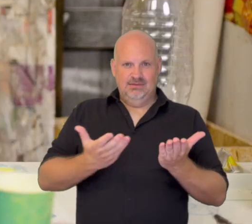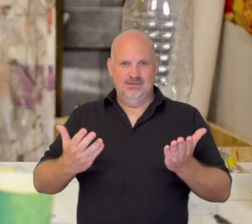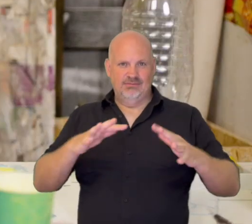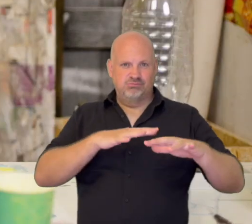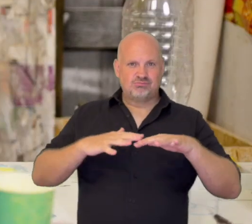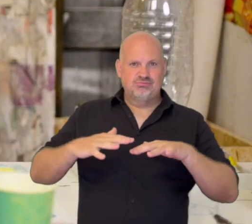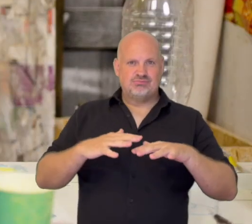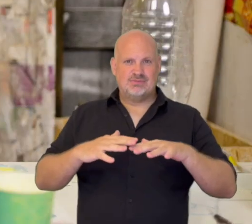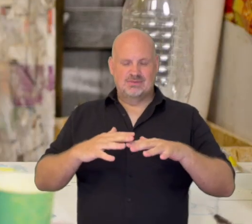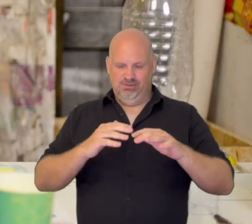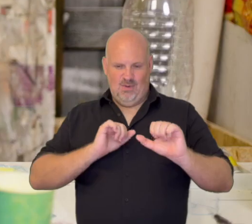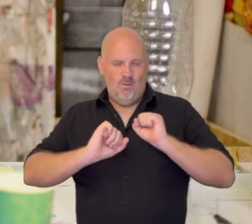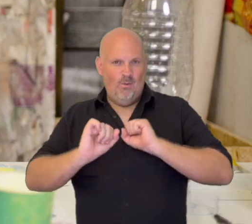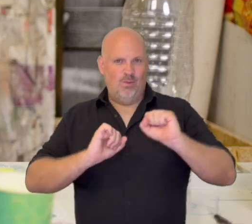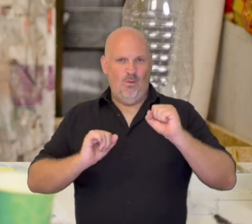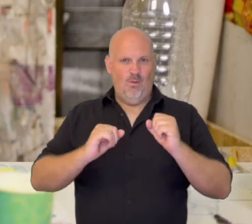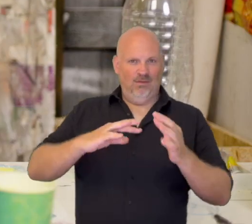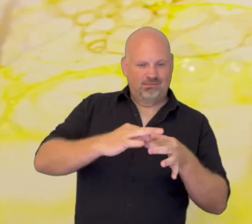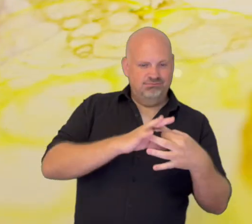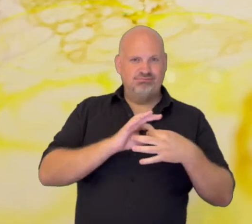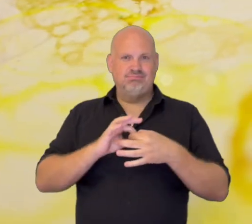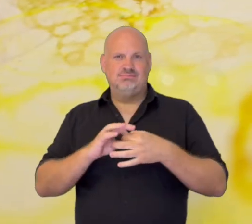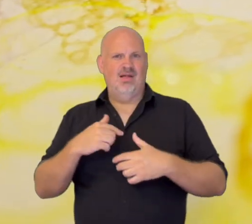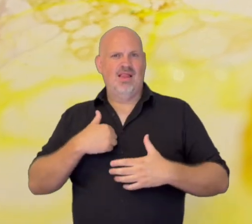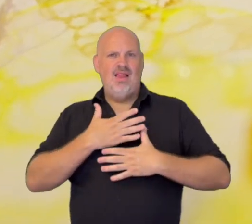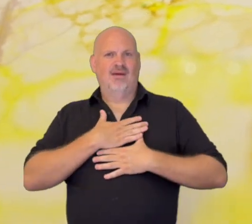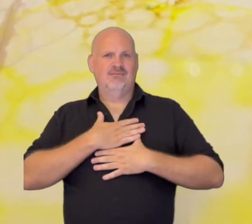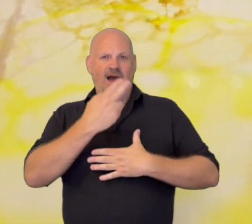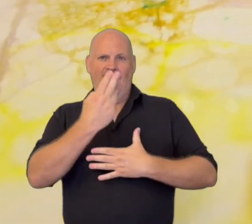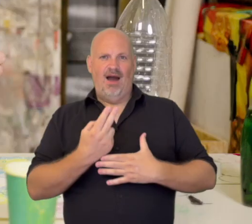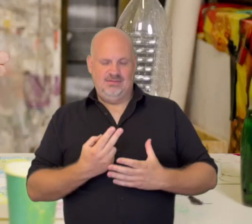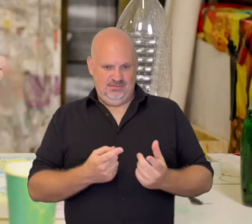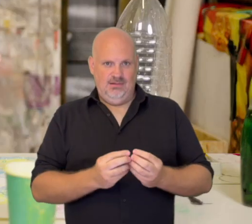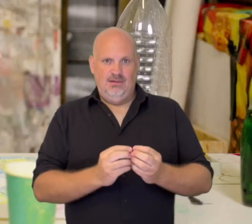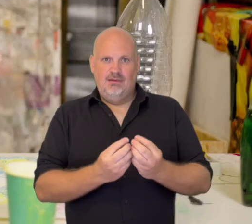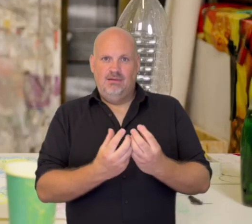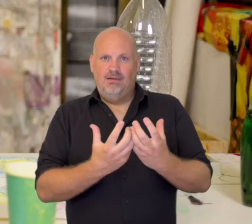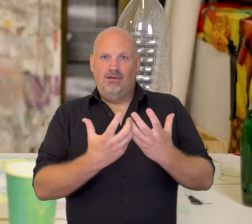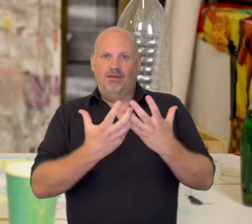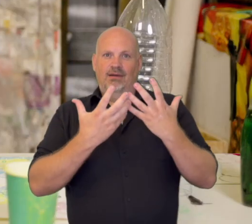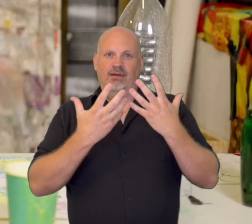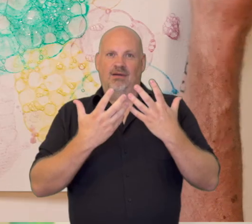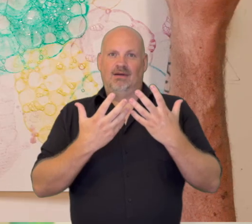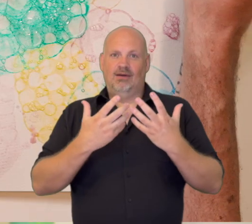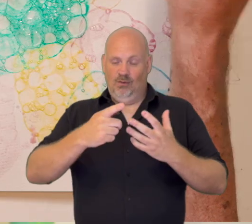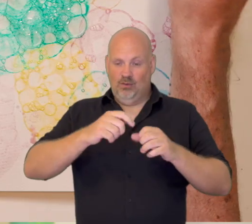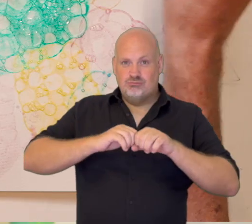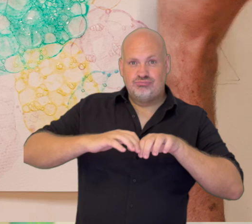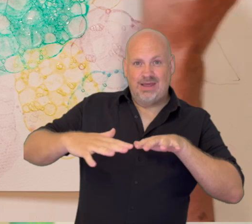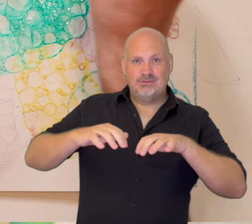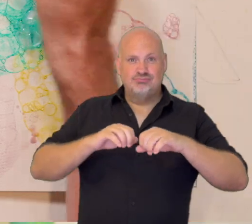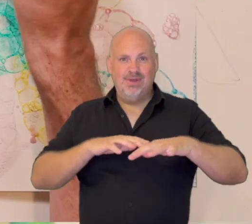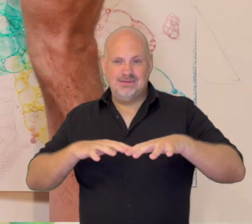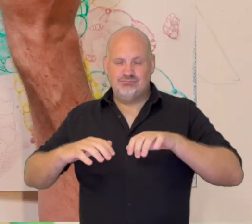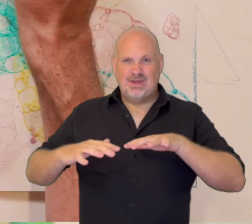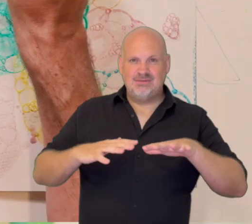that are doing their own thing, and I love it when art does its own thing. So again, it might not look like much when you're spreading it like this,